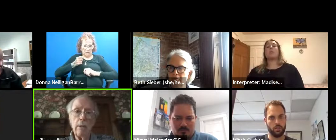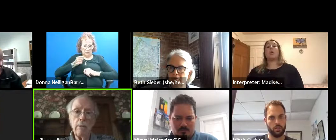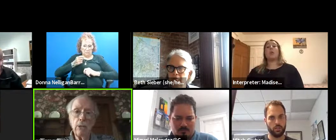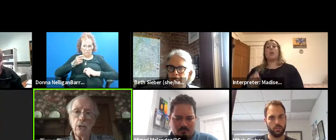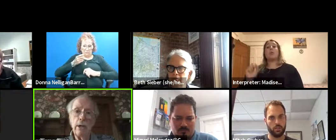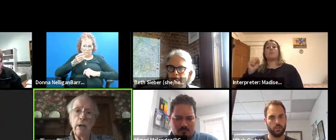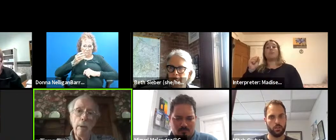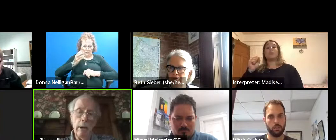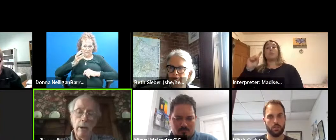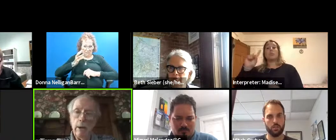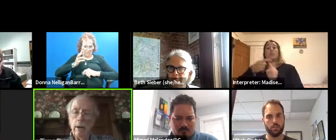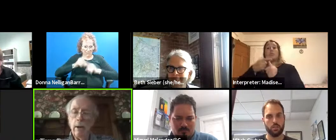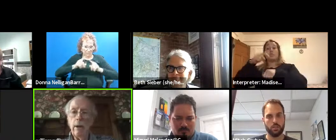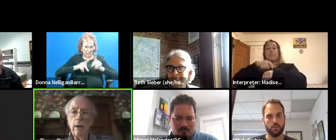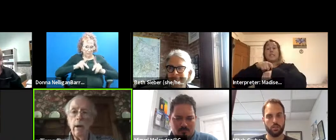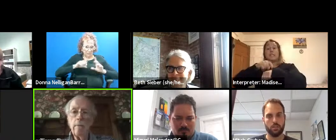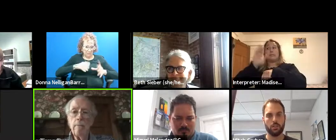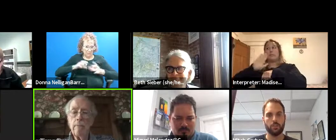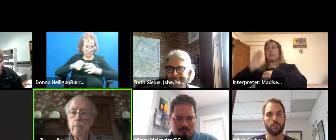1930 that the population has gone up.